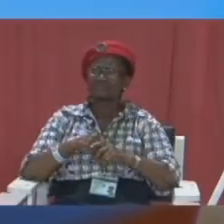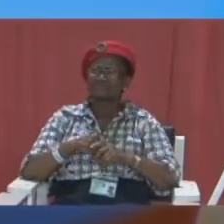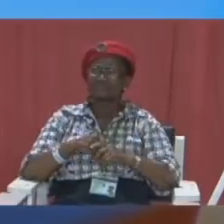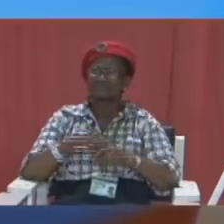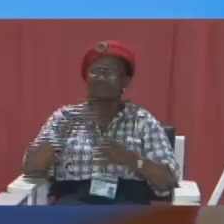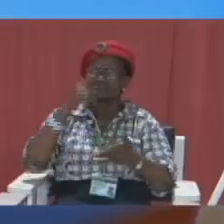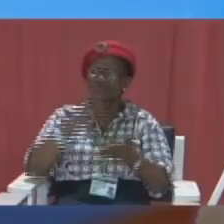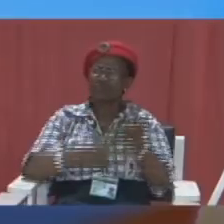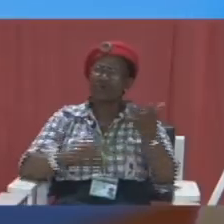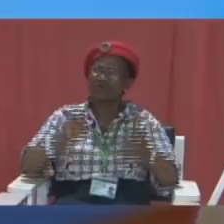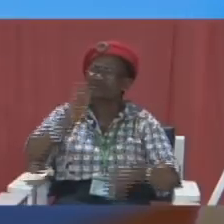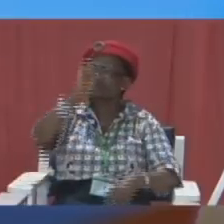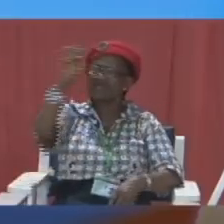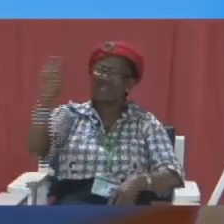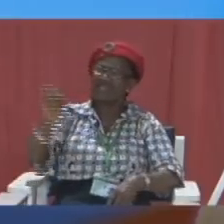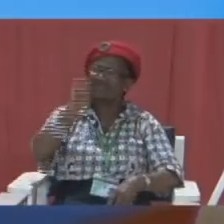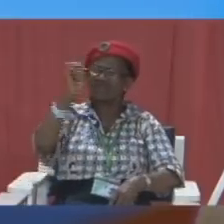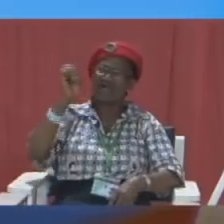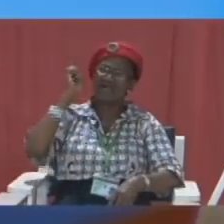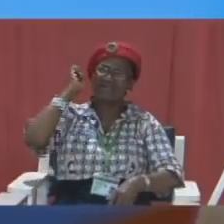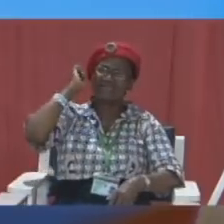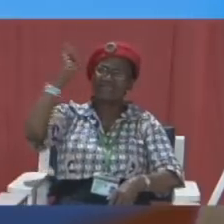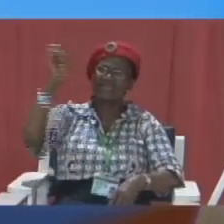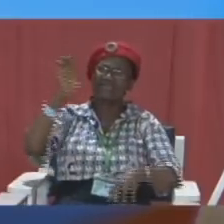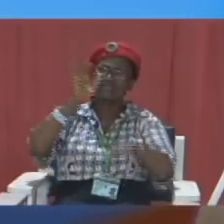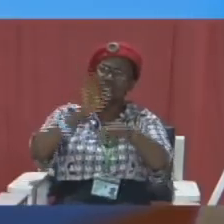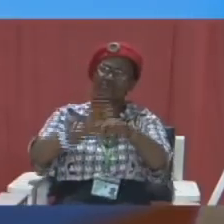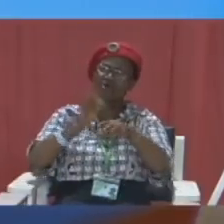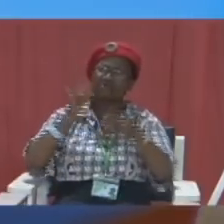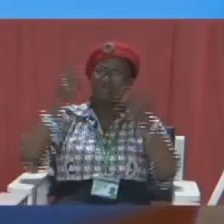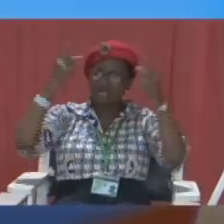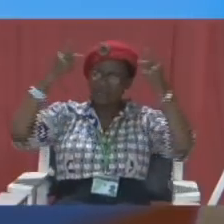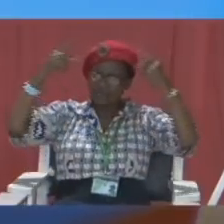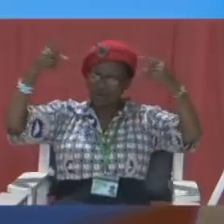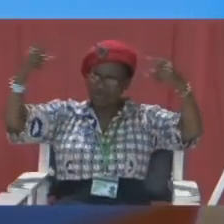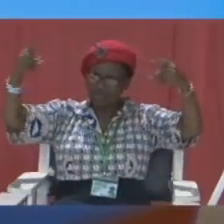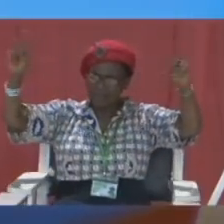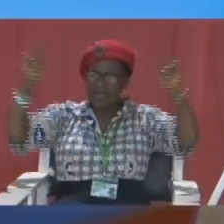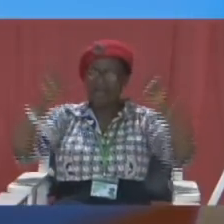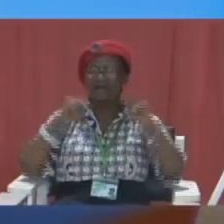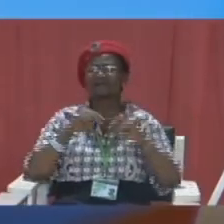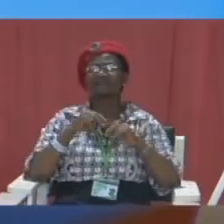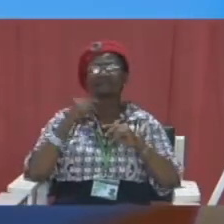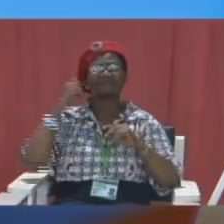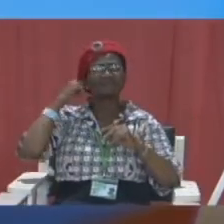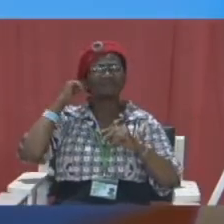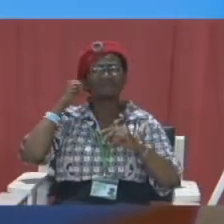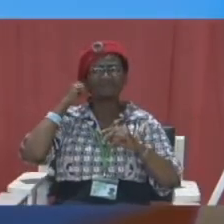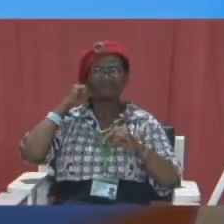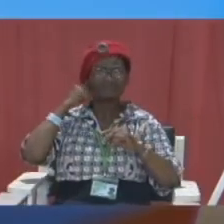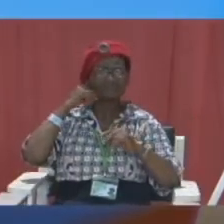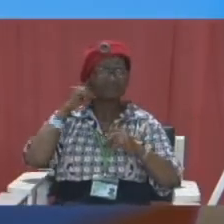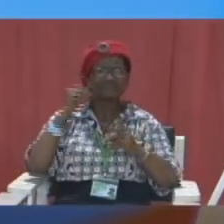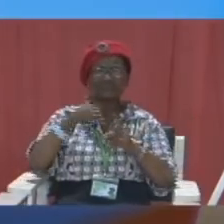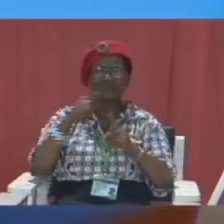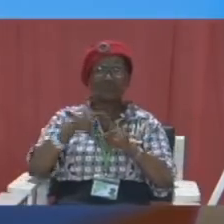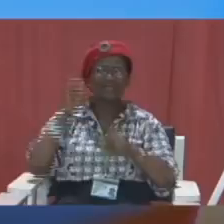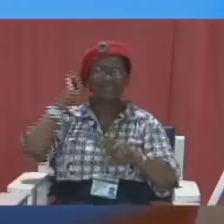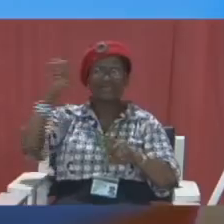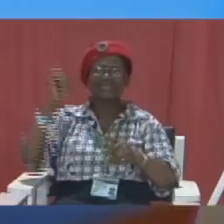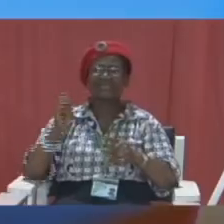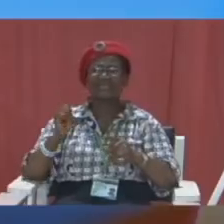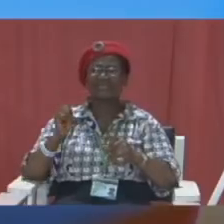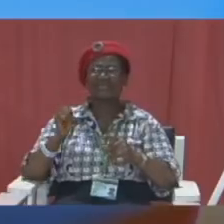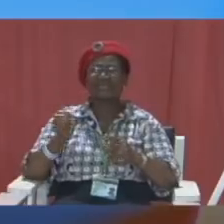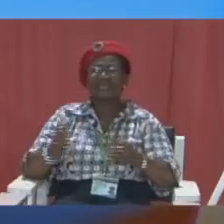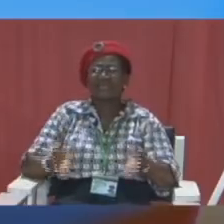whatever he touched prospered. Ohunkohun to ba gbowo le lo se rere. When he lifted that hand, nigba to gbe